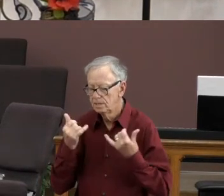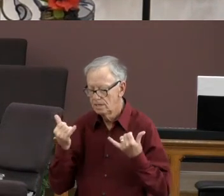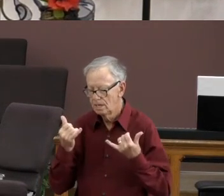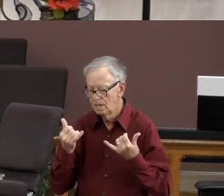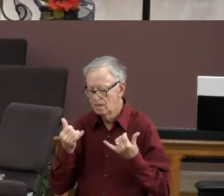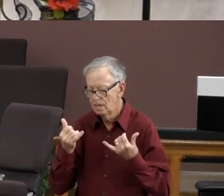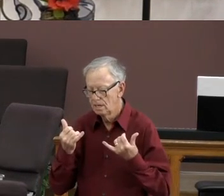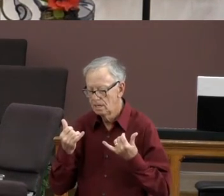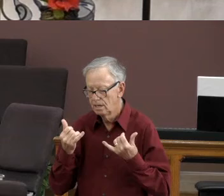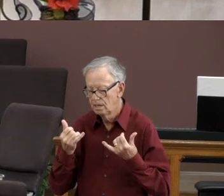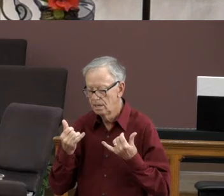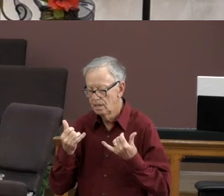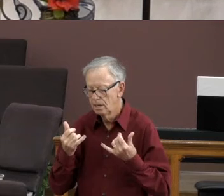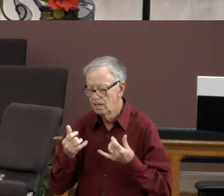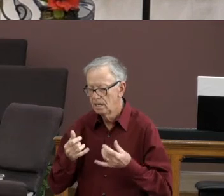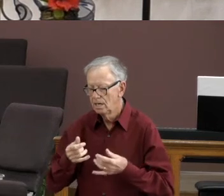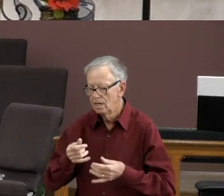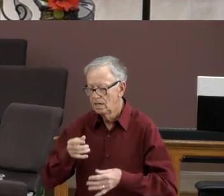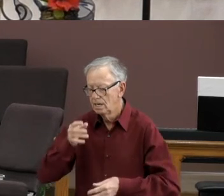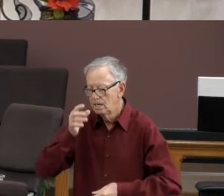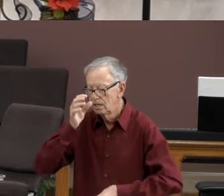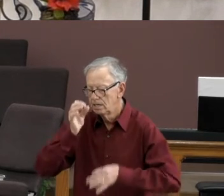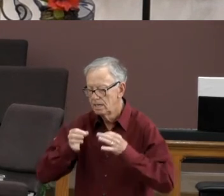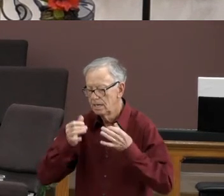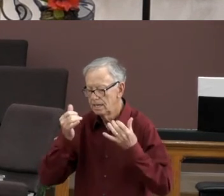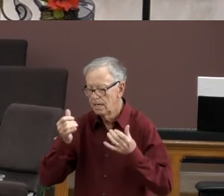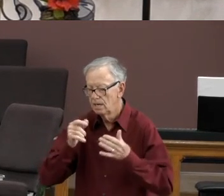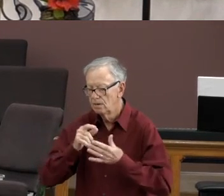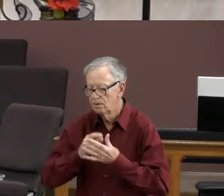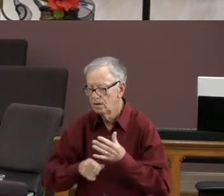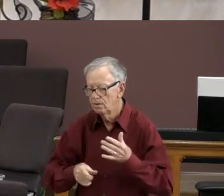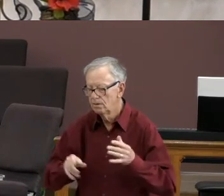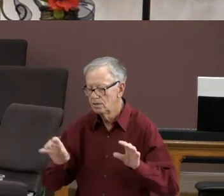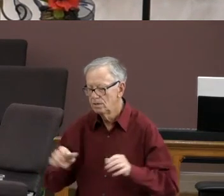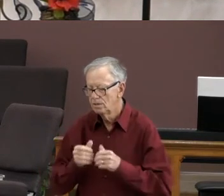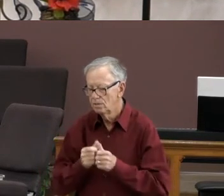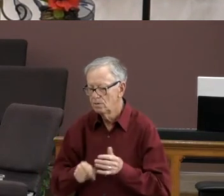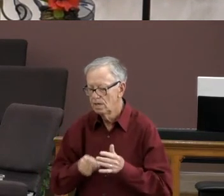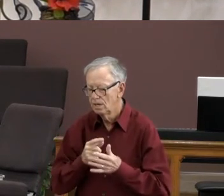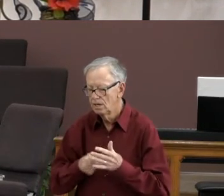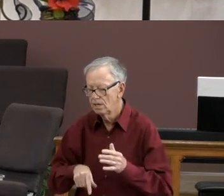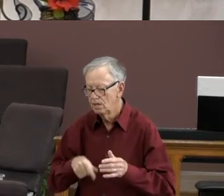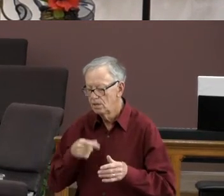Help us determine right now what we will do with what You have said.